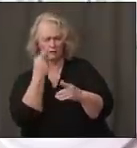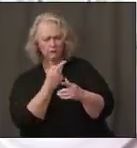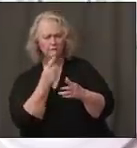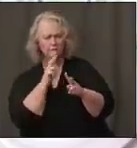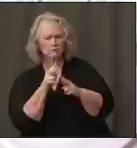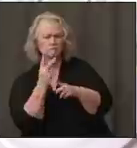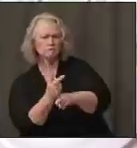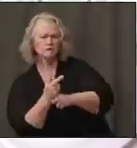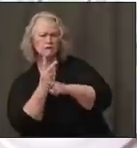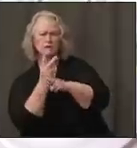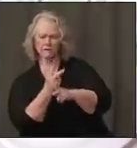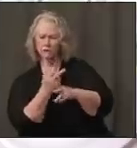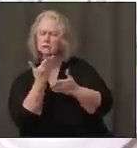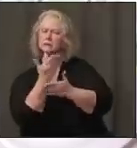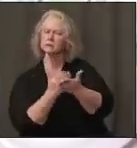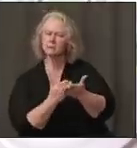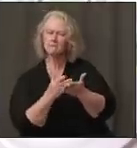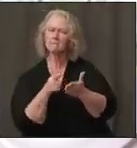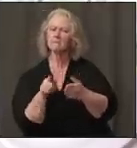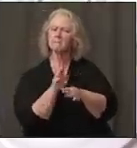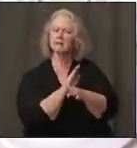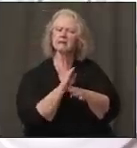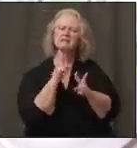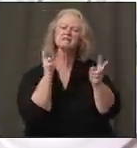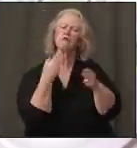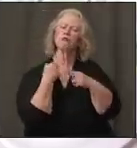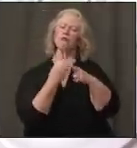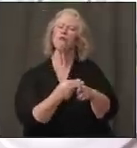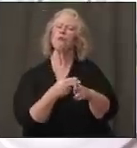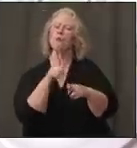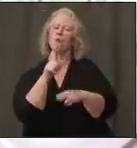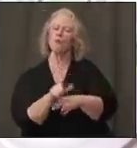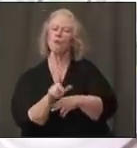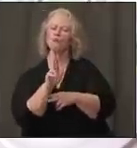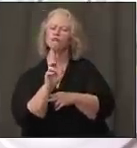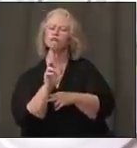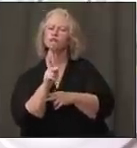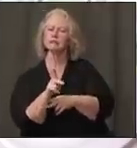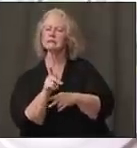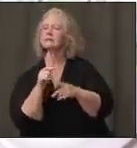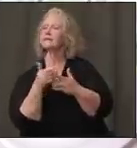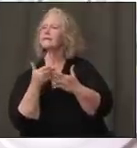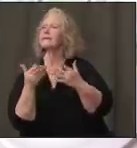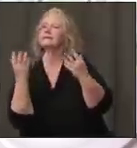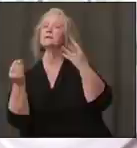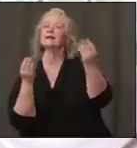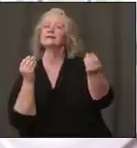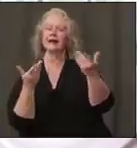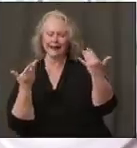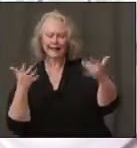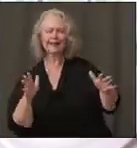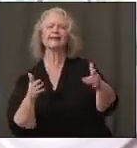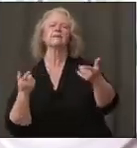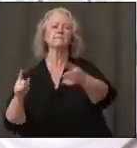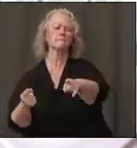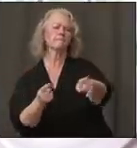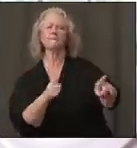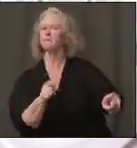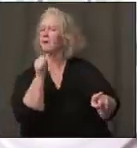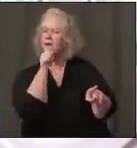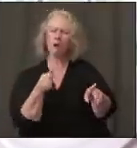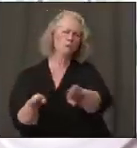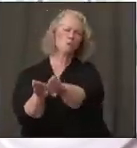took in terms of allowing certain activities that were low risk, things done outside, for example, to continue during